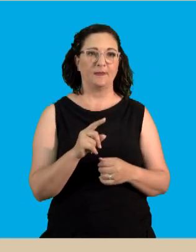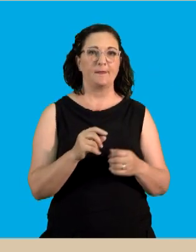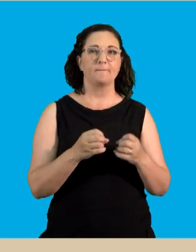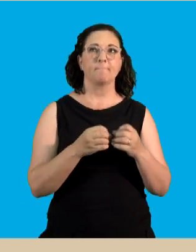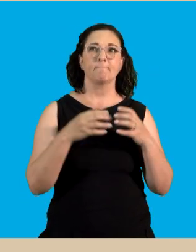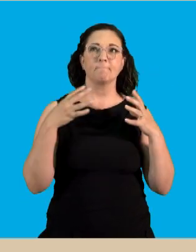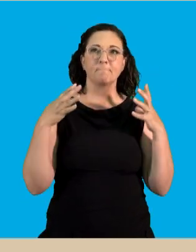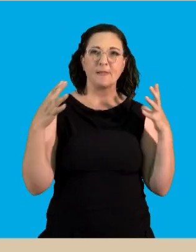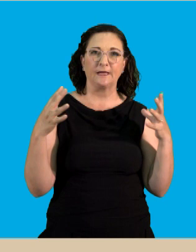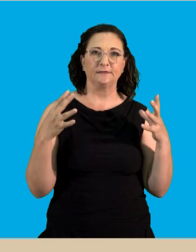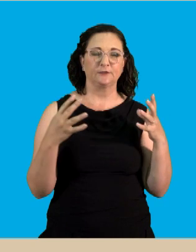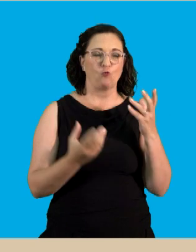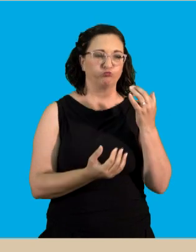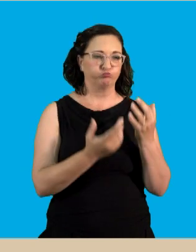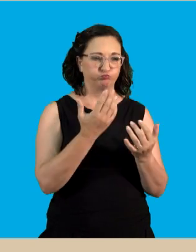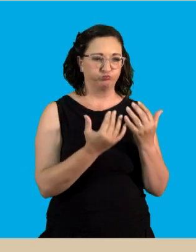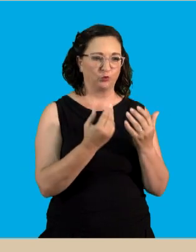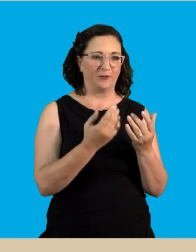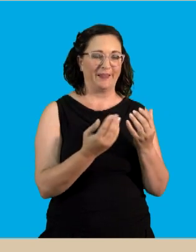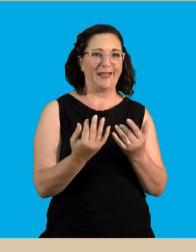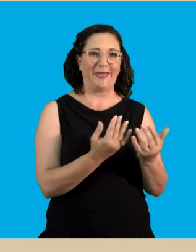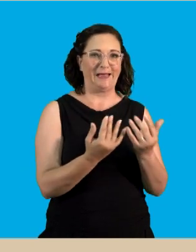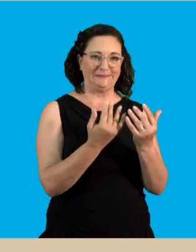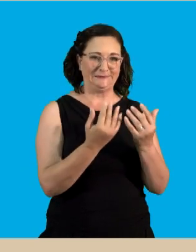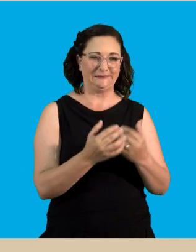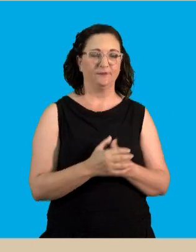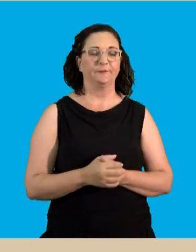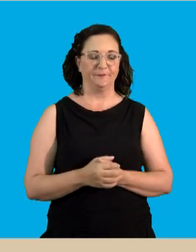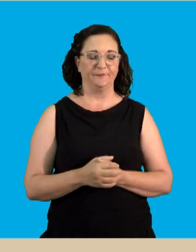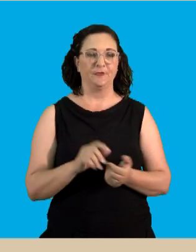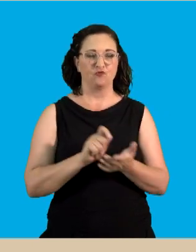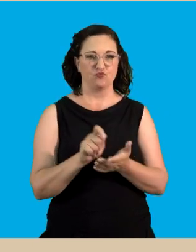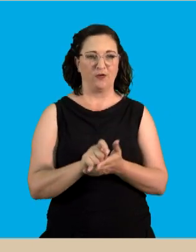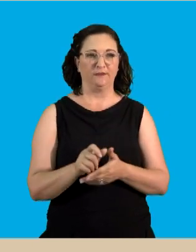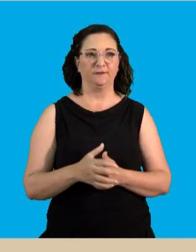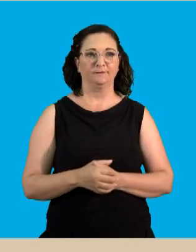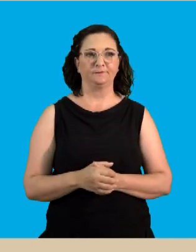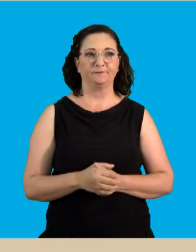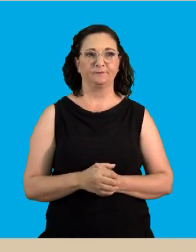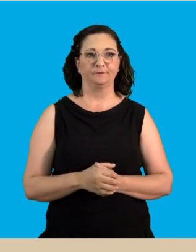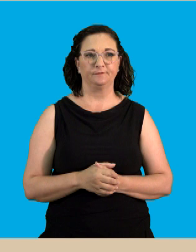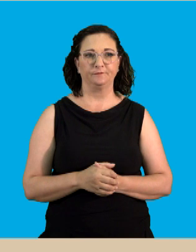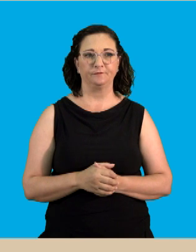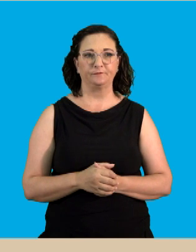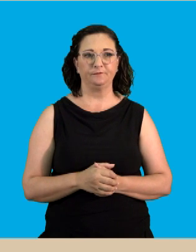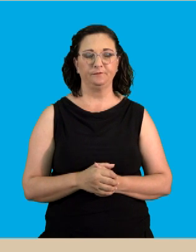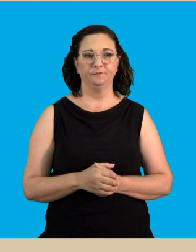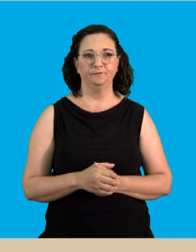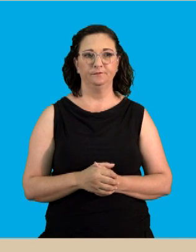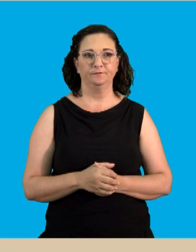it is a massive ball of burning gas. So let us write that down. This is a massive